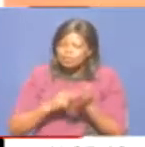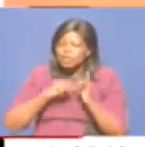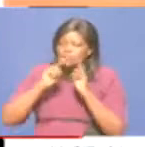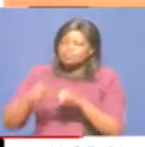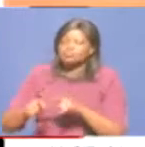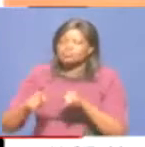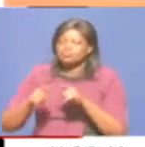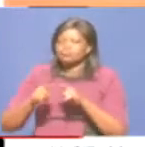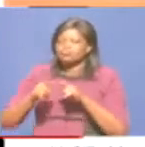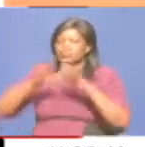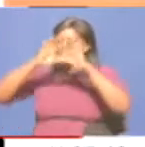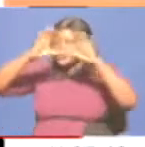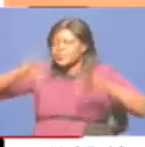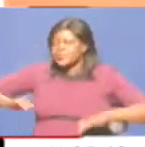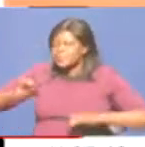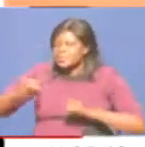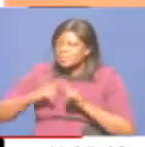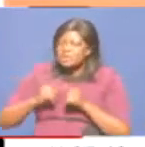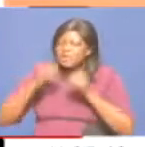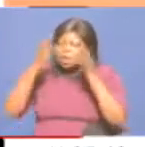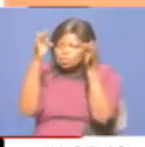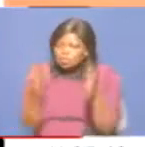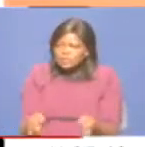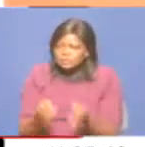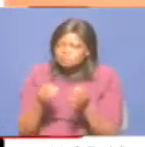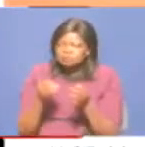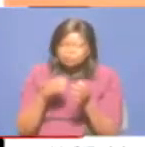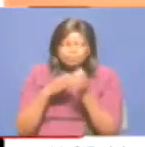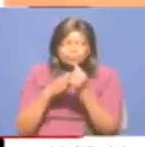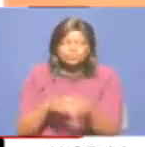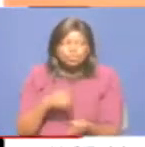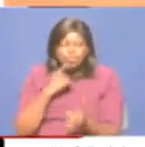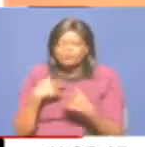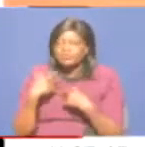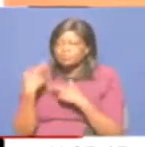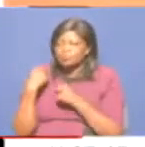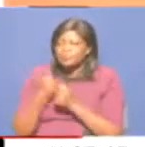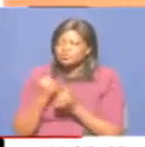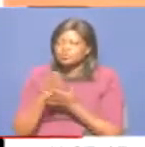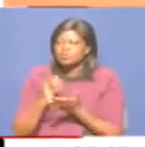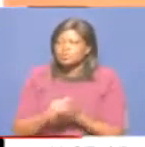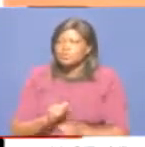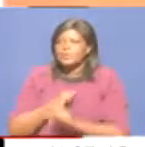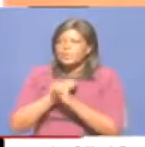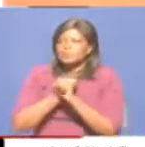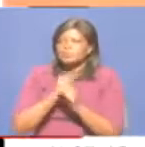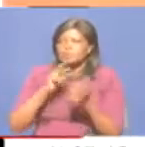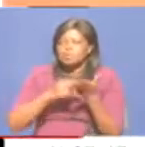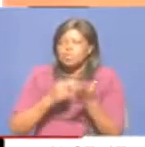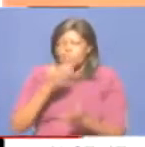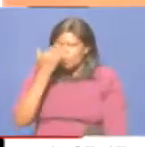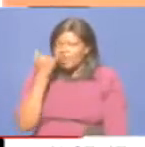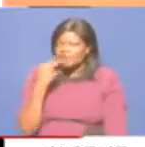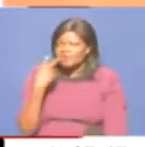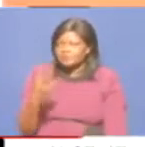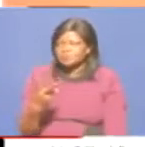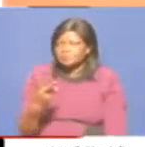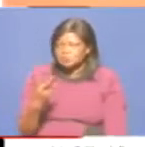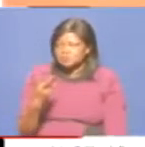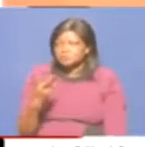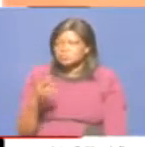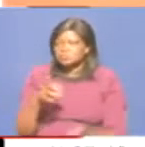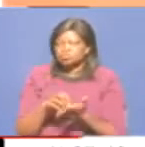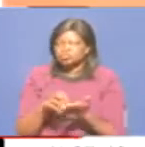also calling to account the leaders that have been charged with ensuring that they protect those resources. Because we have seen an issue where